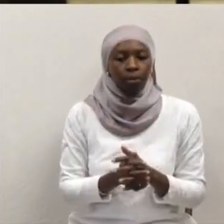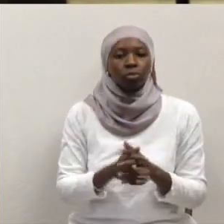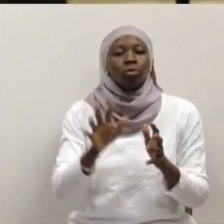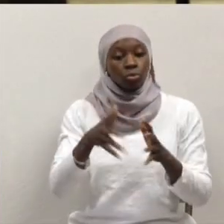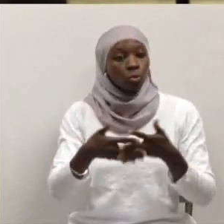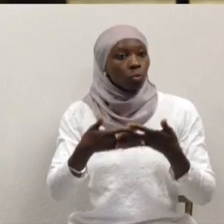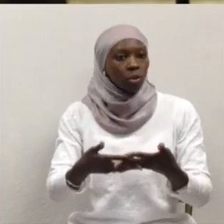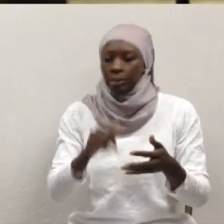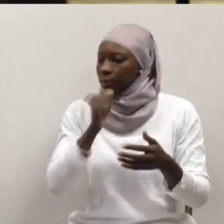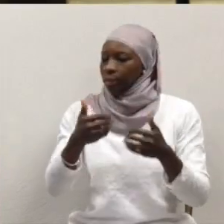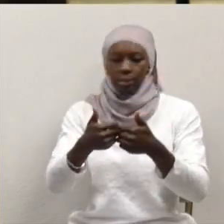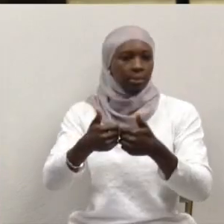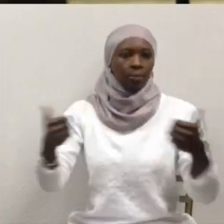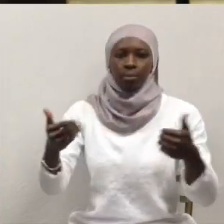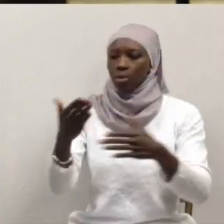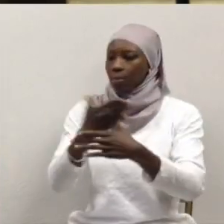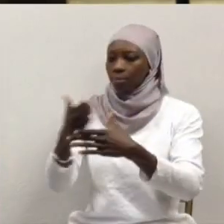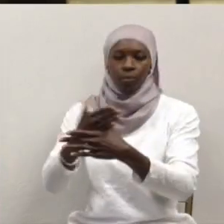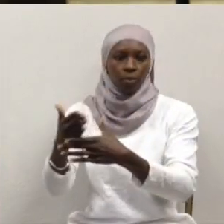does not separate between